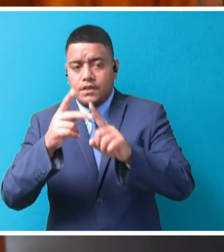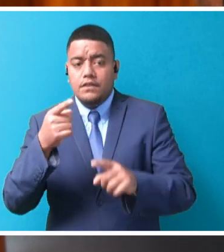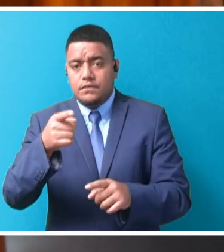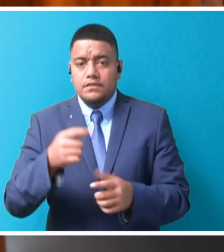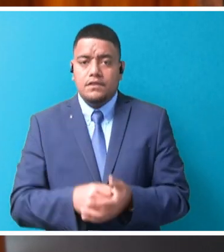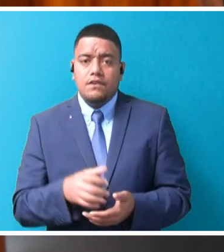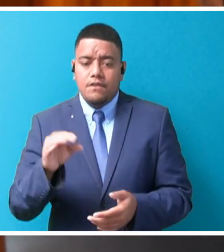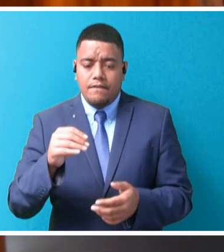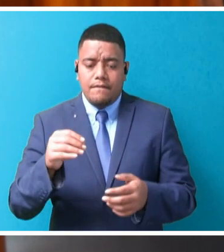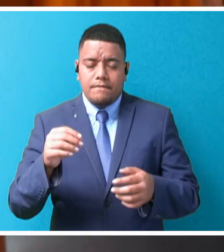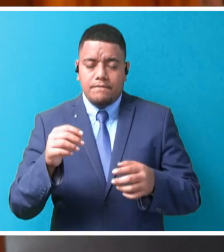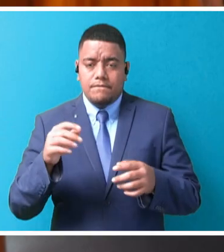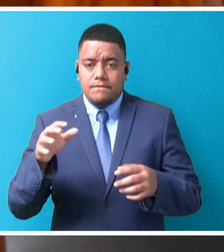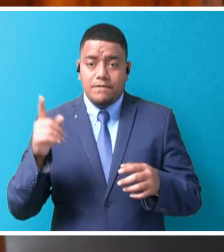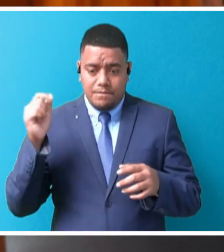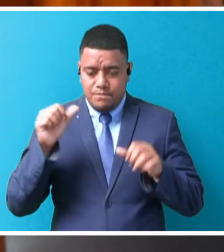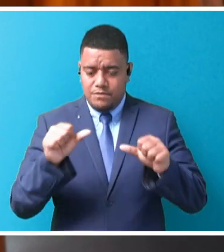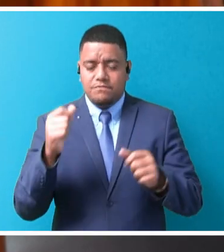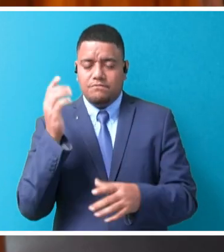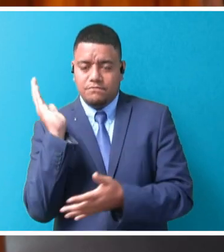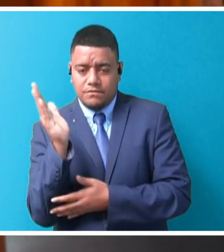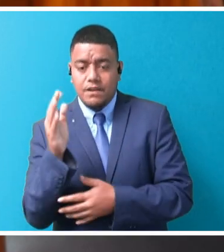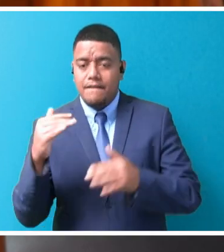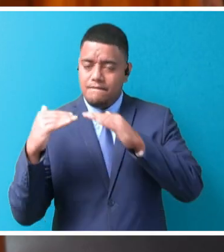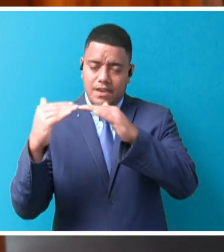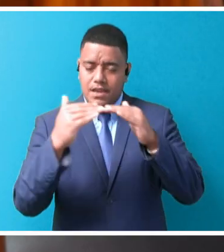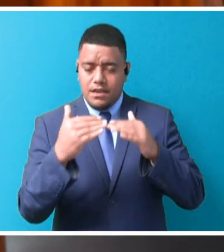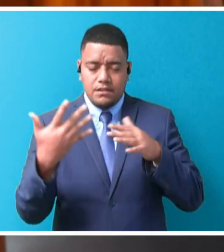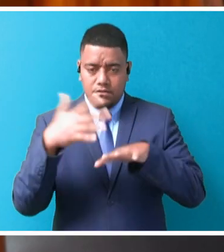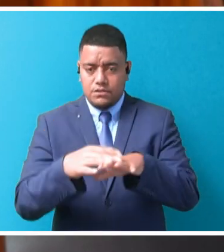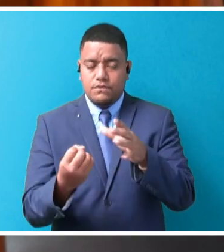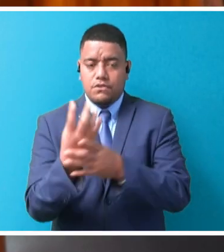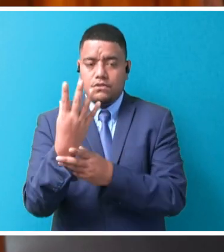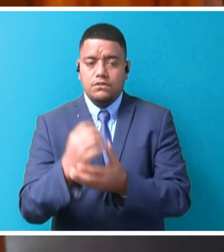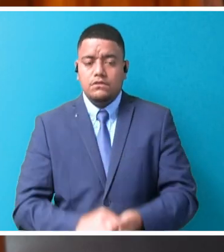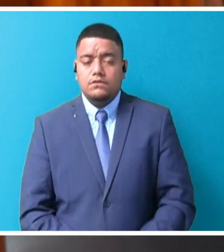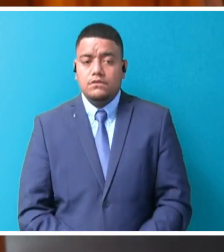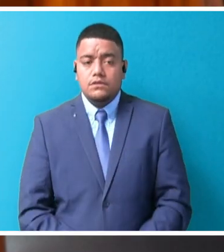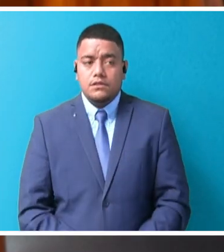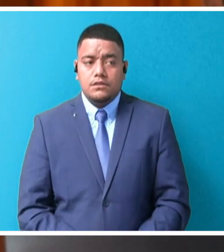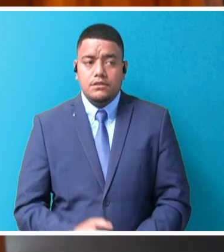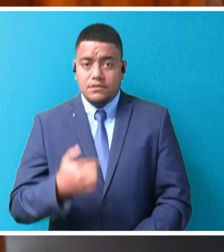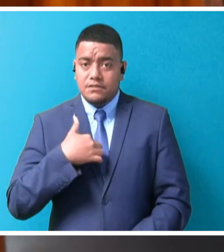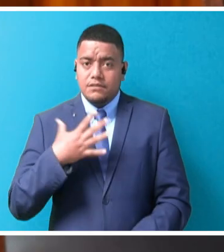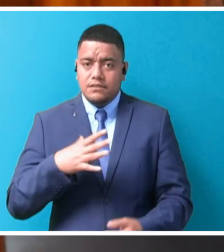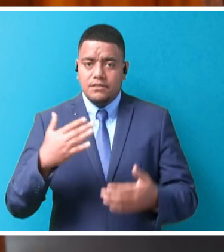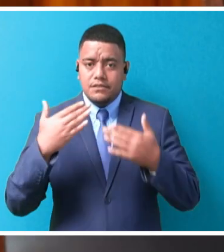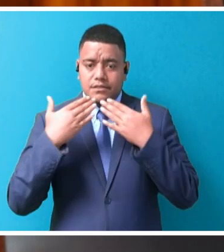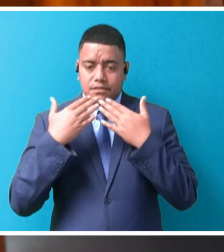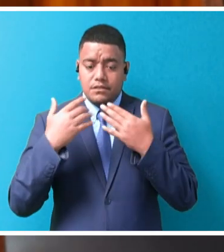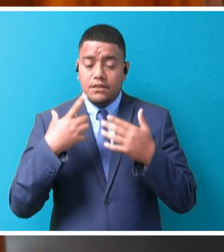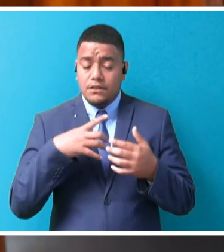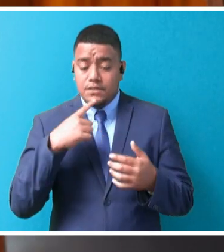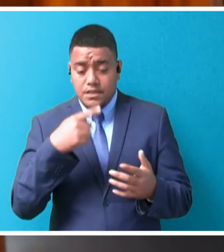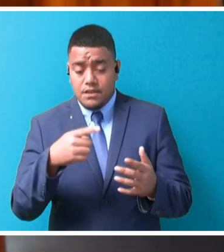the vision articulated by His Excellency for fair and inclusive growth. Mr. Speaker, sir, I applaud the plan to review